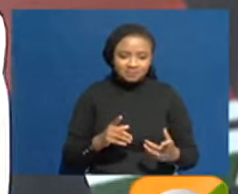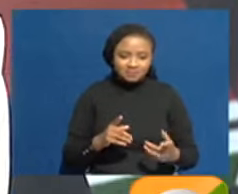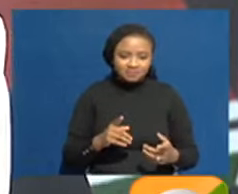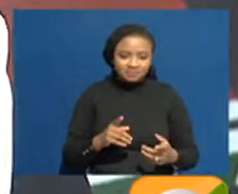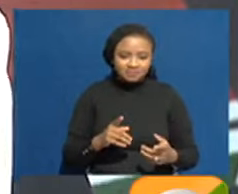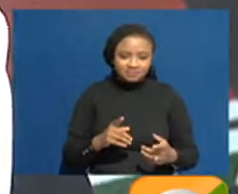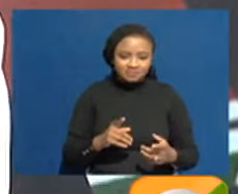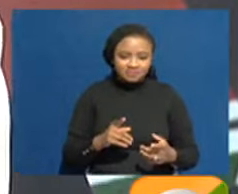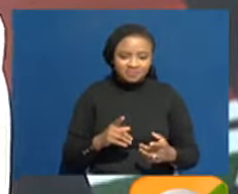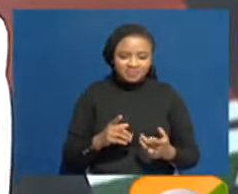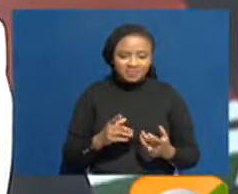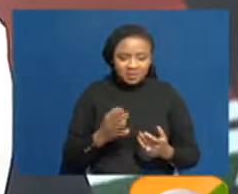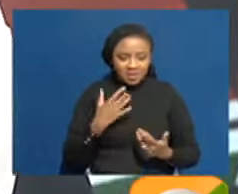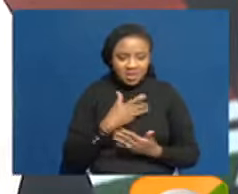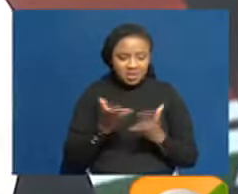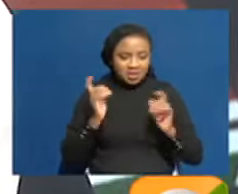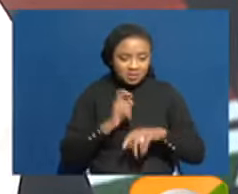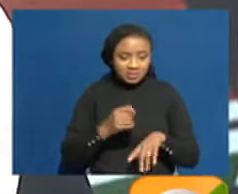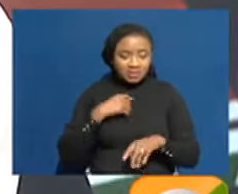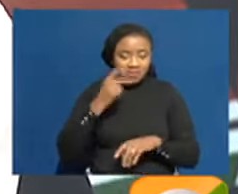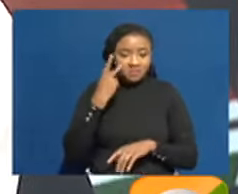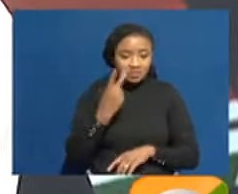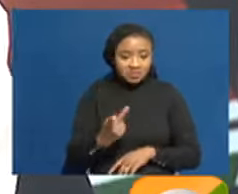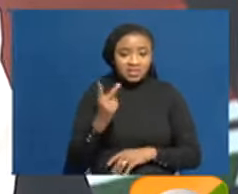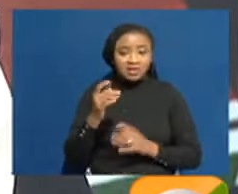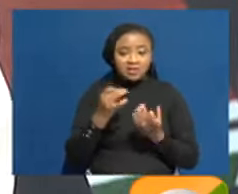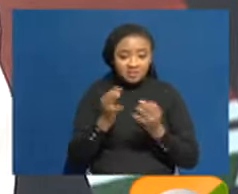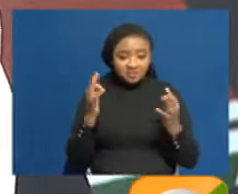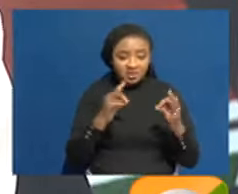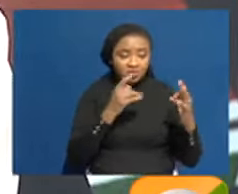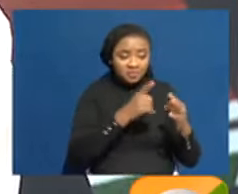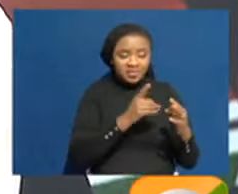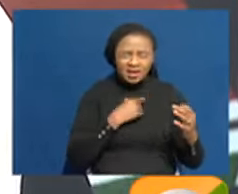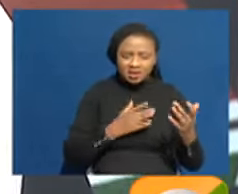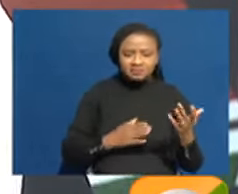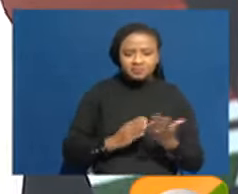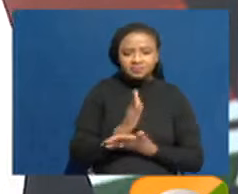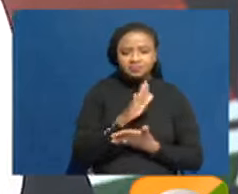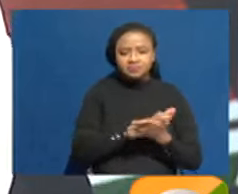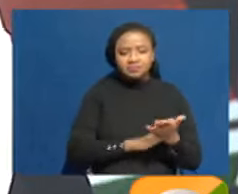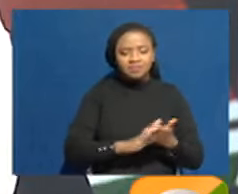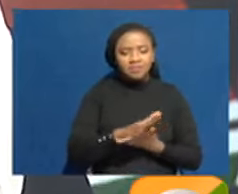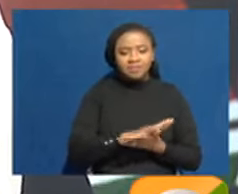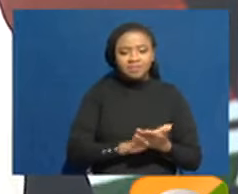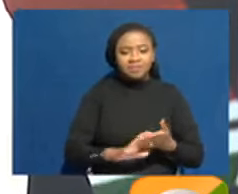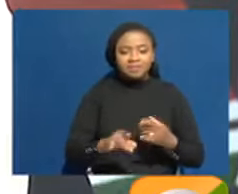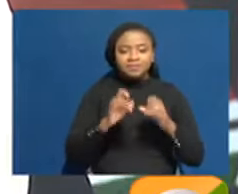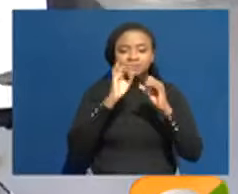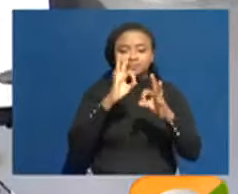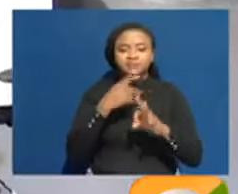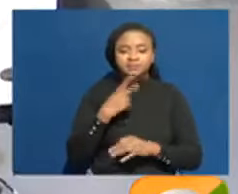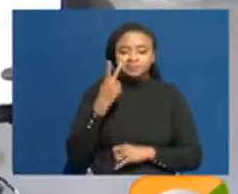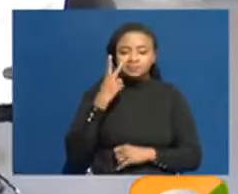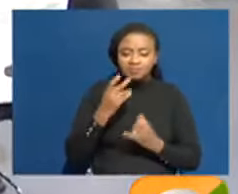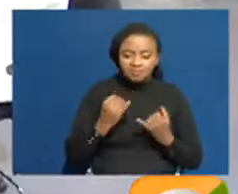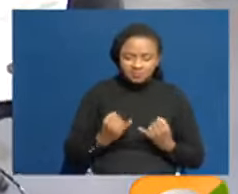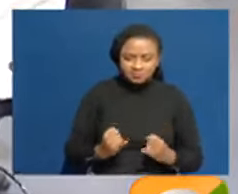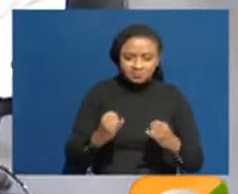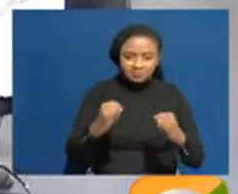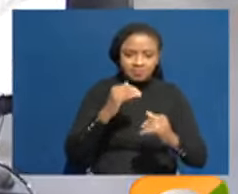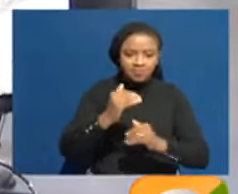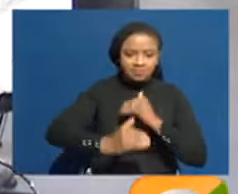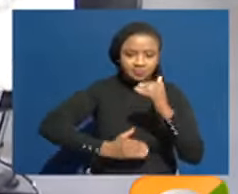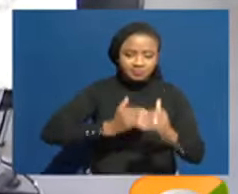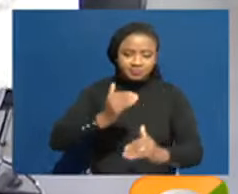on the side of freedom than not having freedom. Mm. Yes. So if you were to rate the implementation process so far,